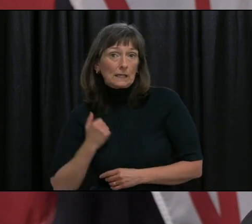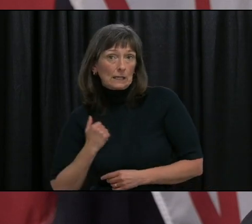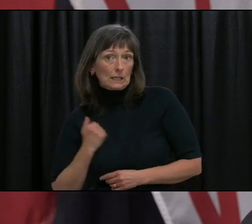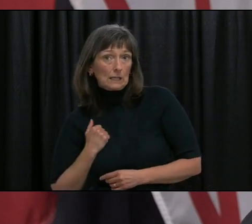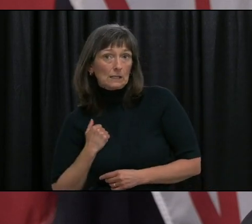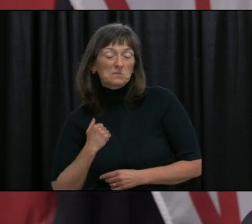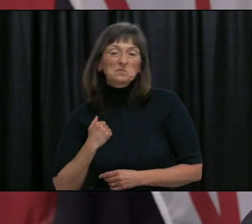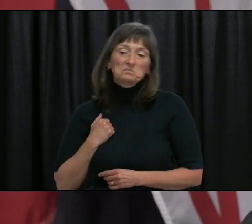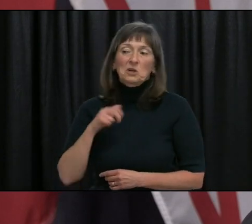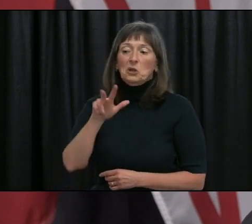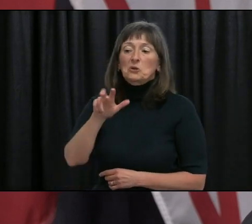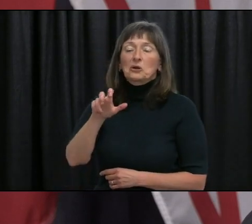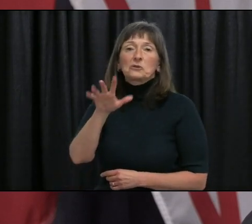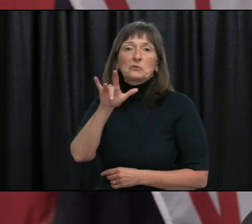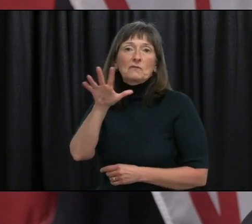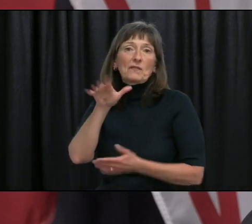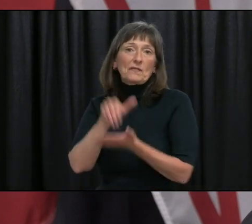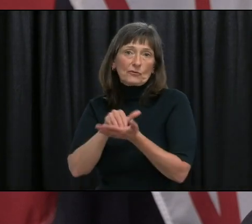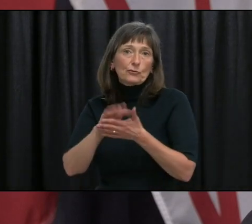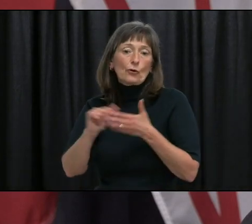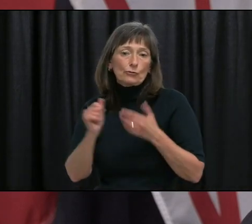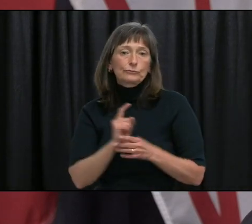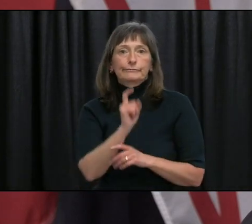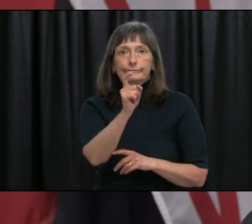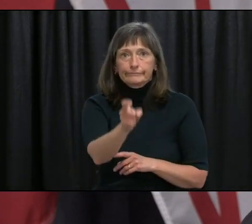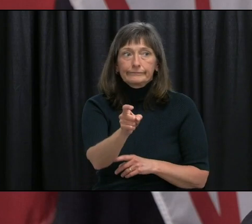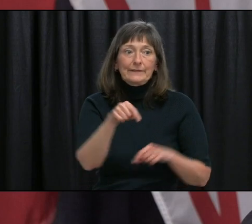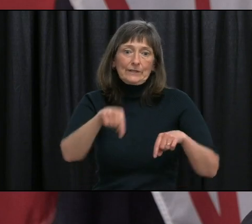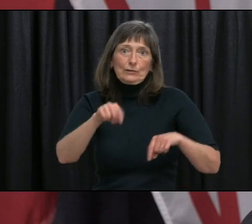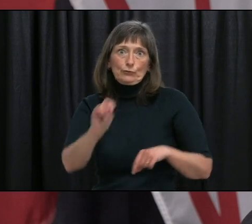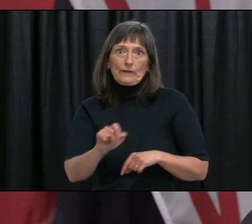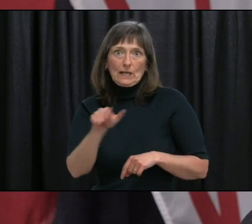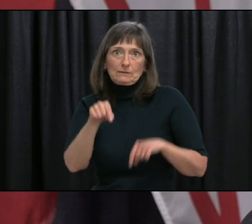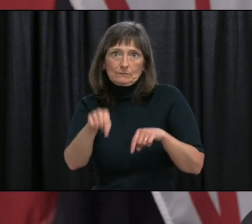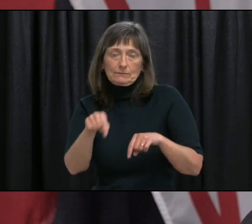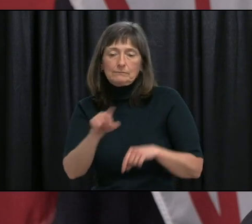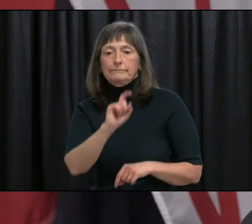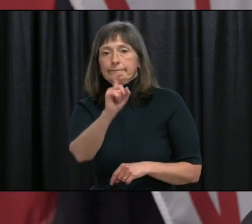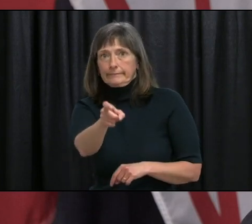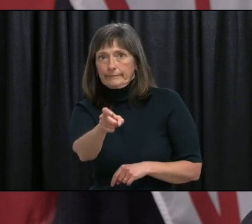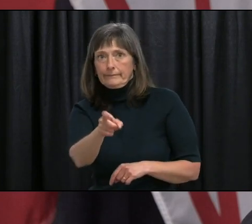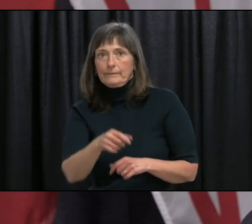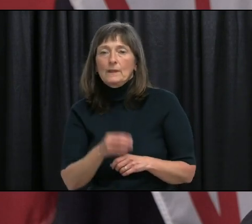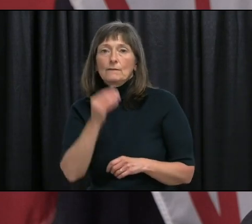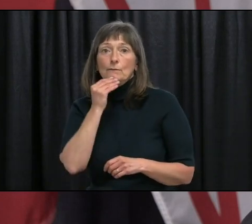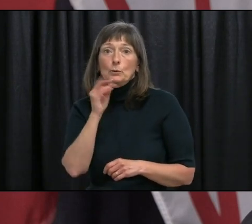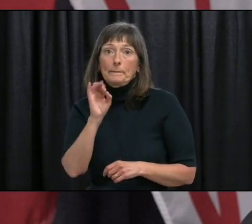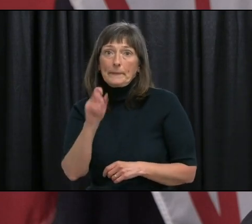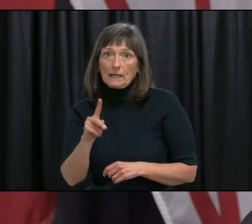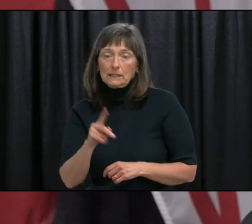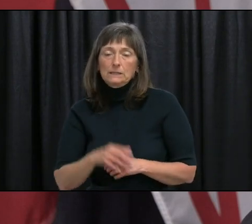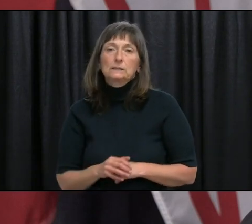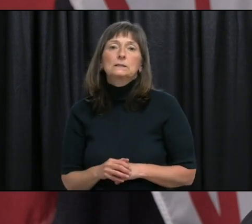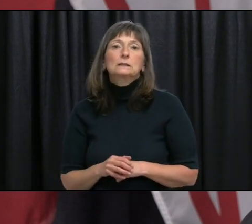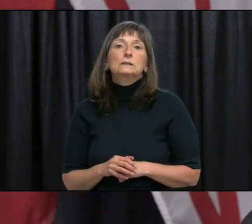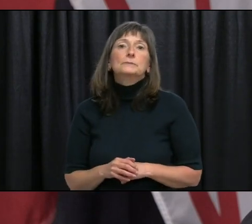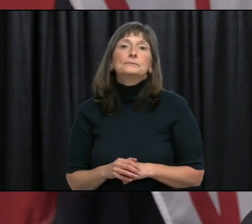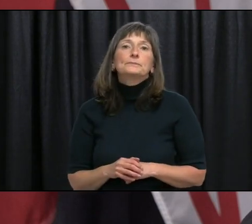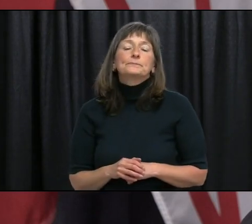nearly $325,000 that will come to Newfoundland and Labrador to support the bulk food